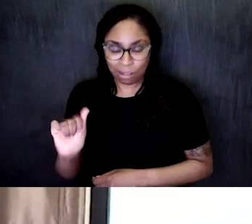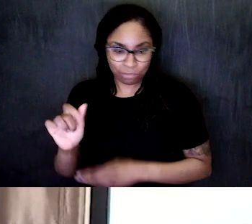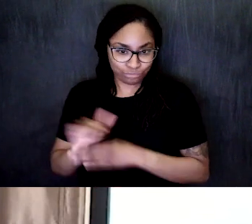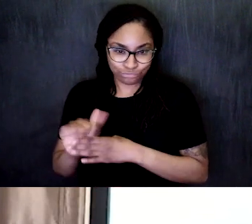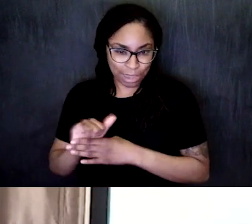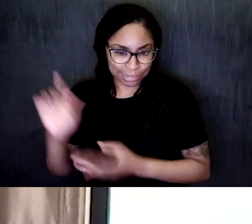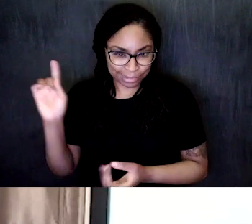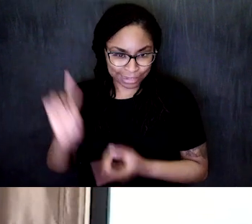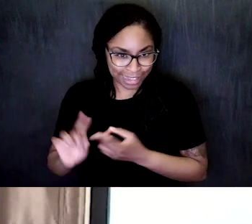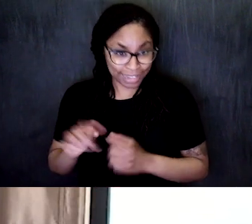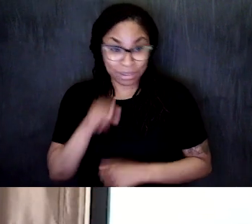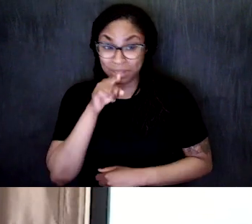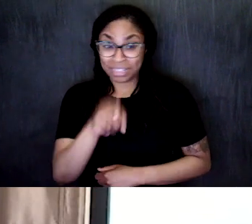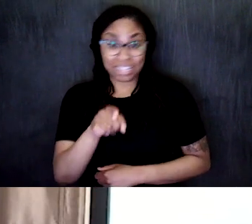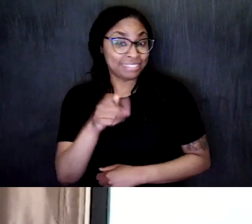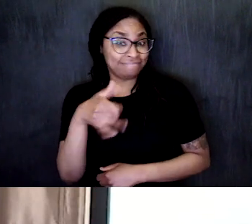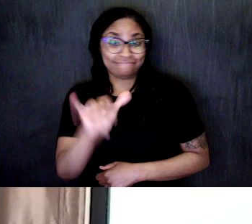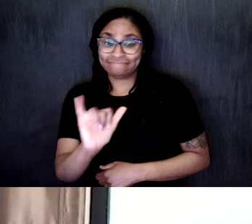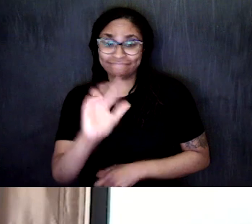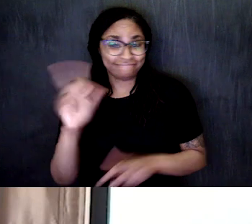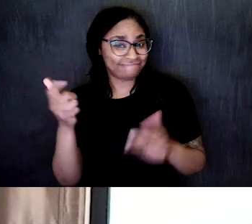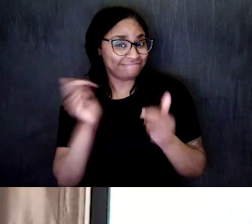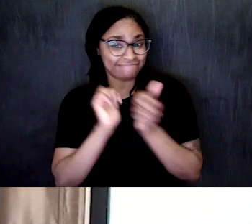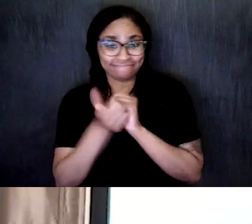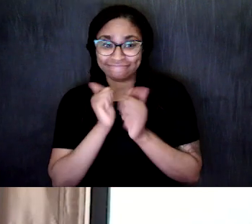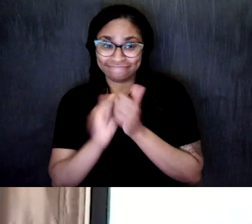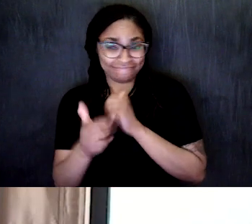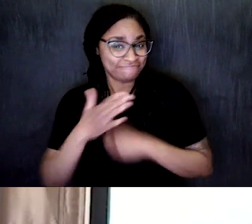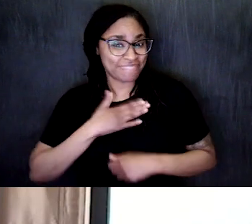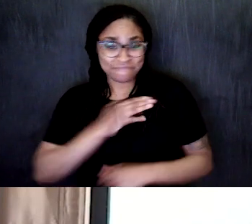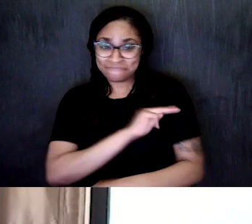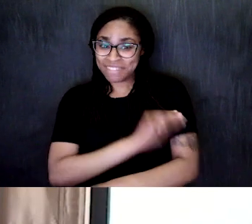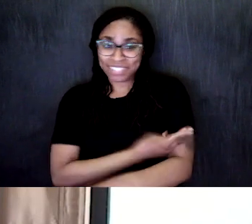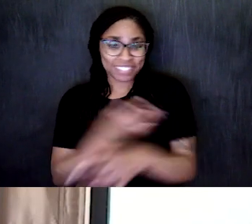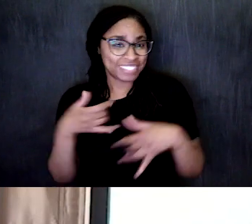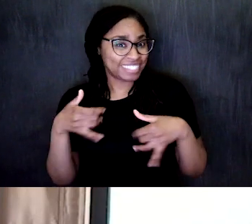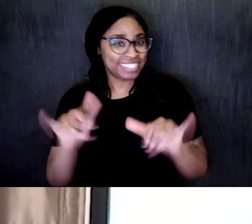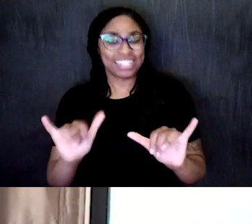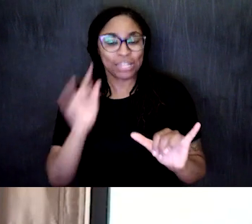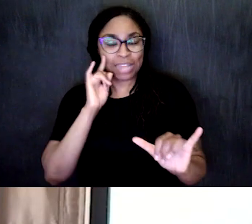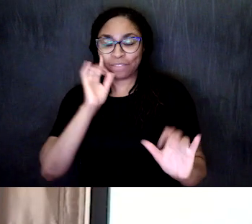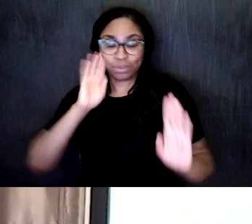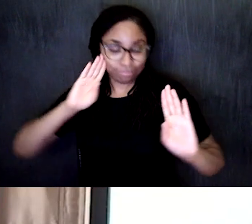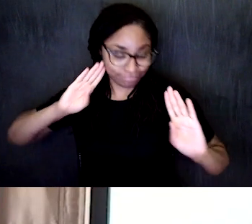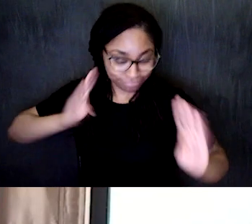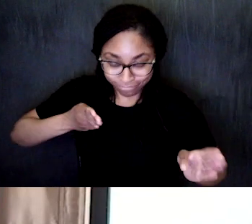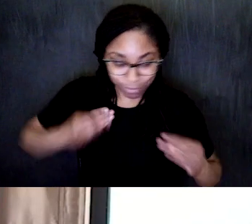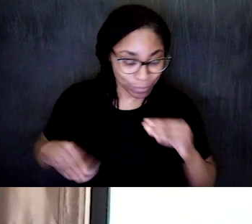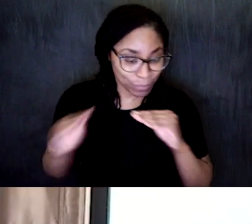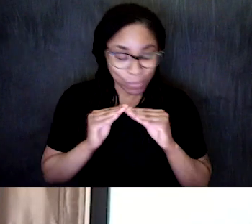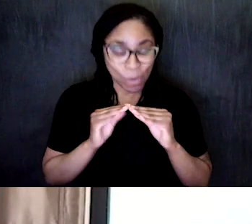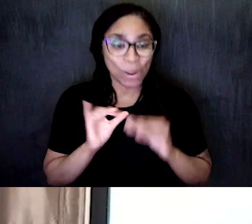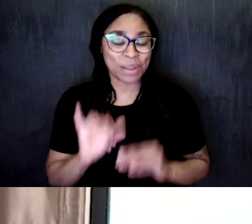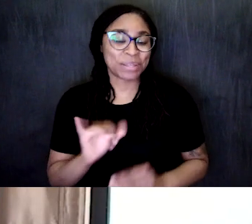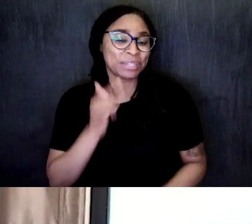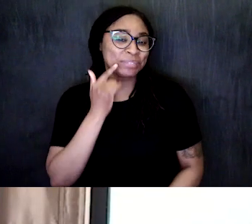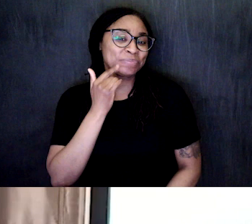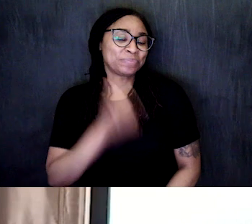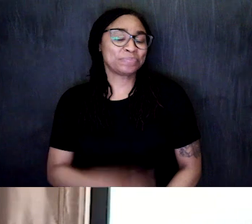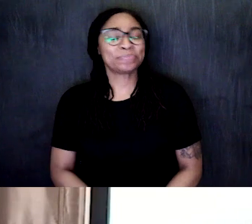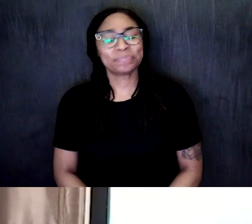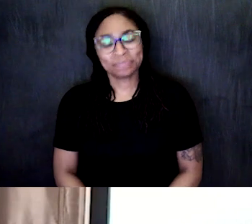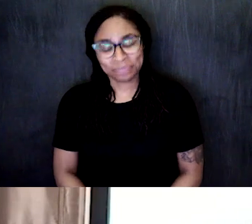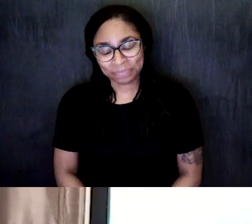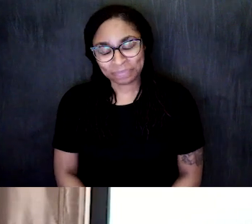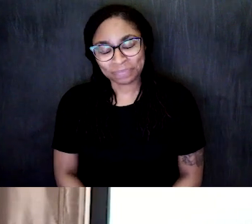And I find that these are just as challenging to my muscles because they're making me pay attention more.